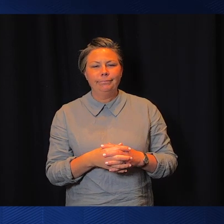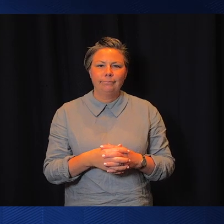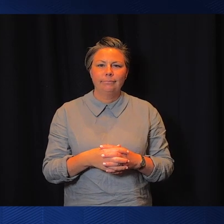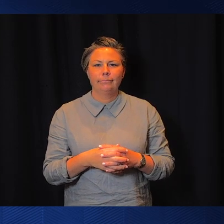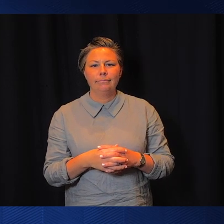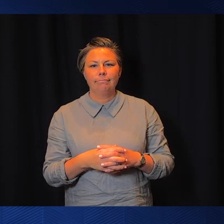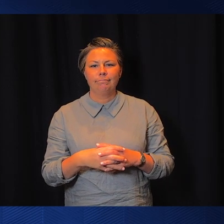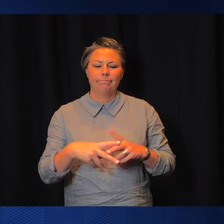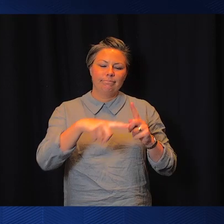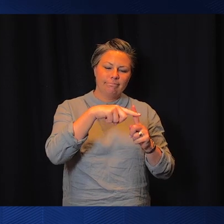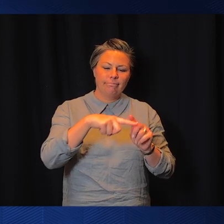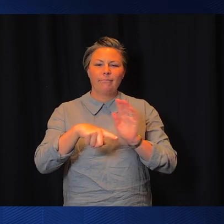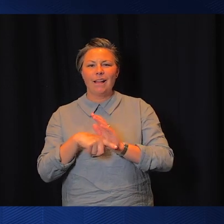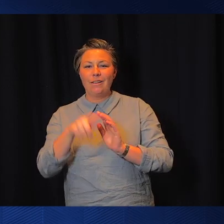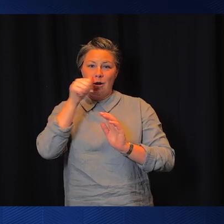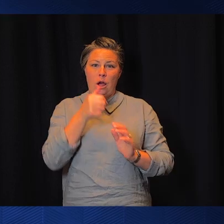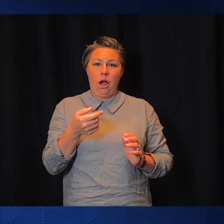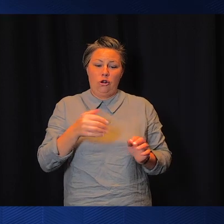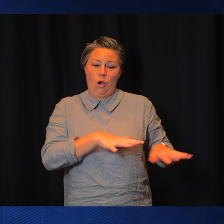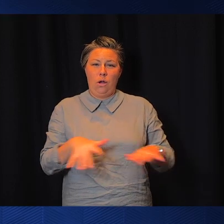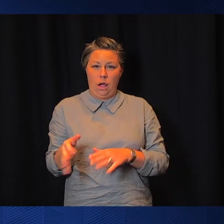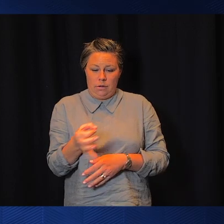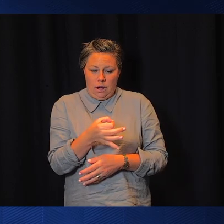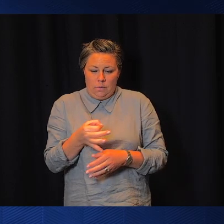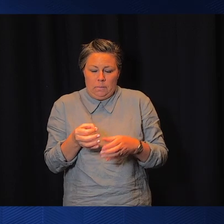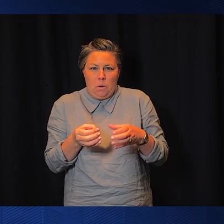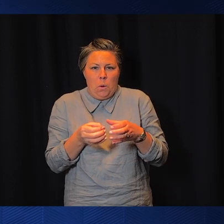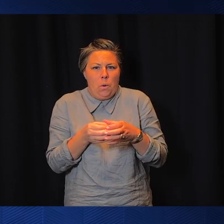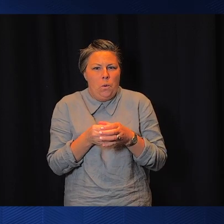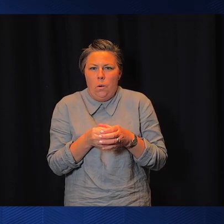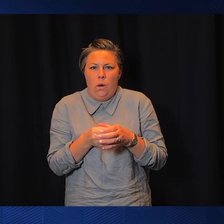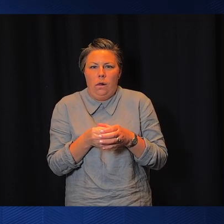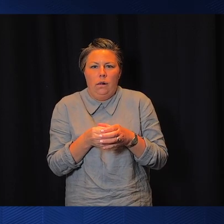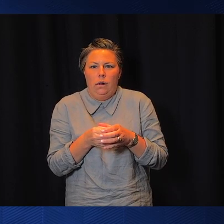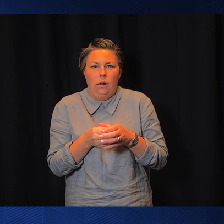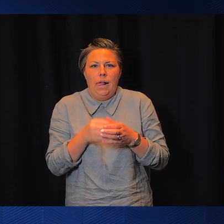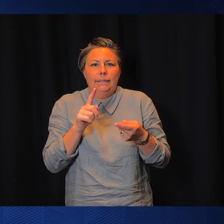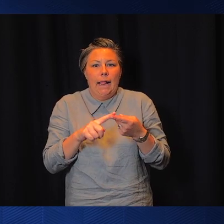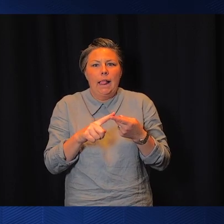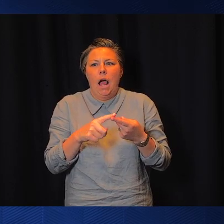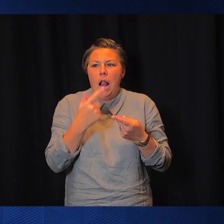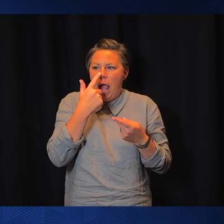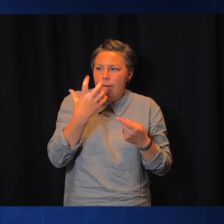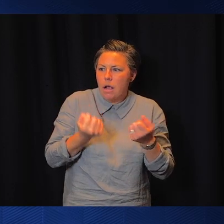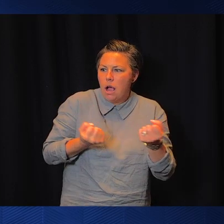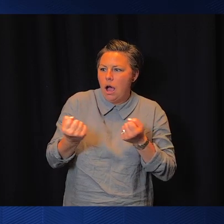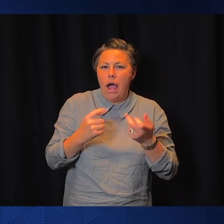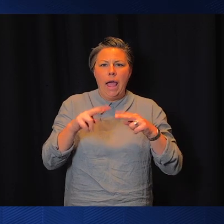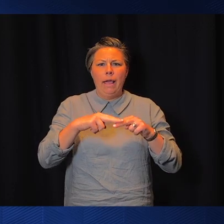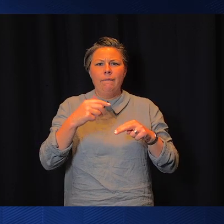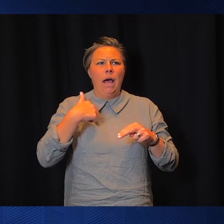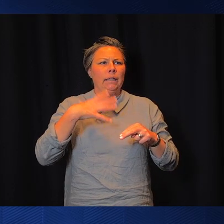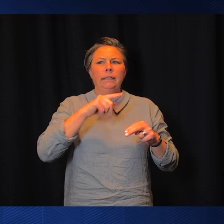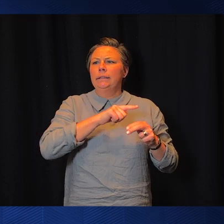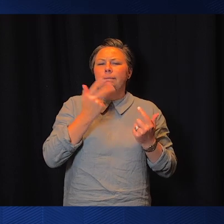the island is a small place, there was still, the vehicles and stuff. So if you needed to, go and check out your